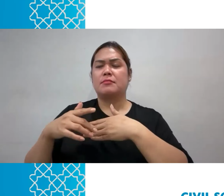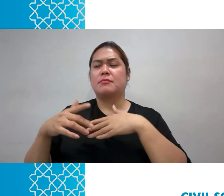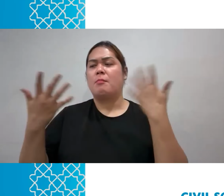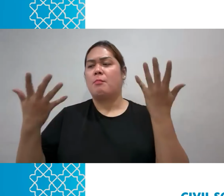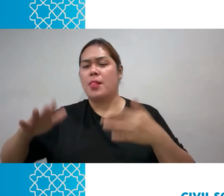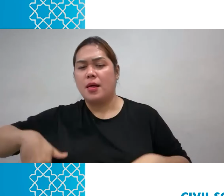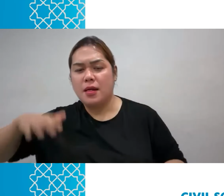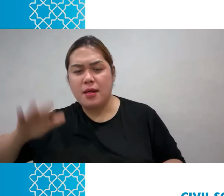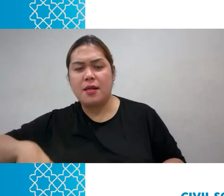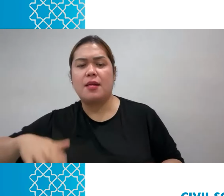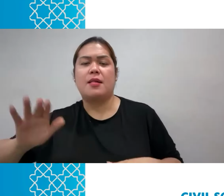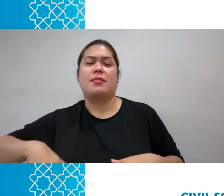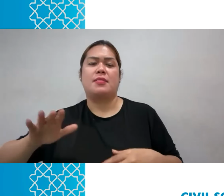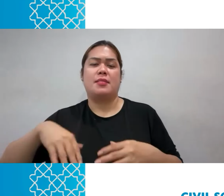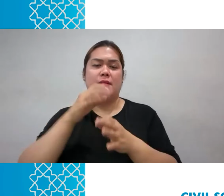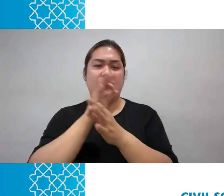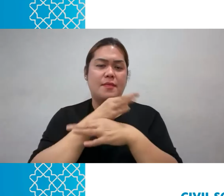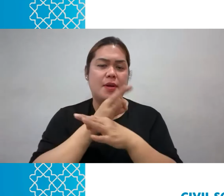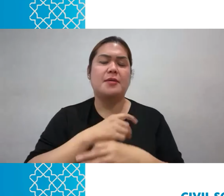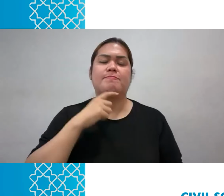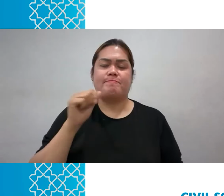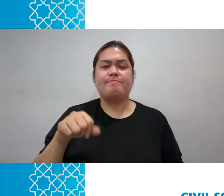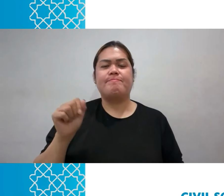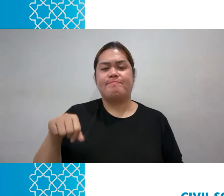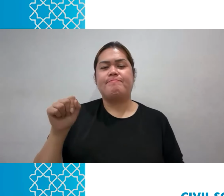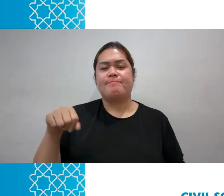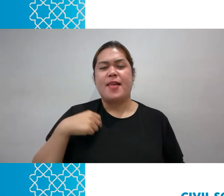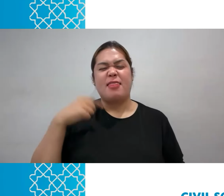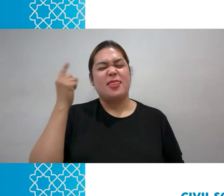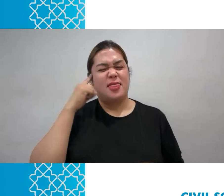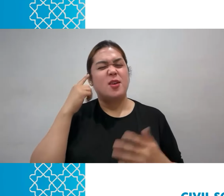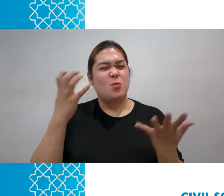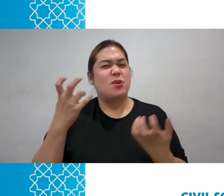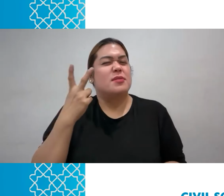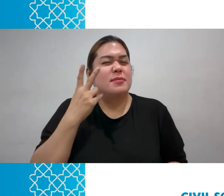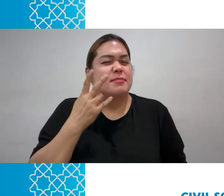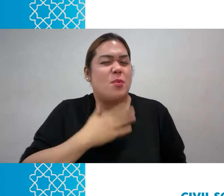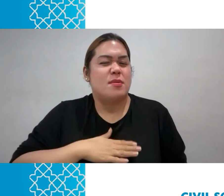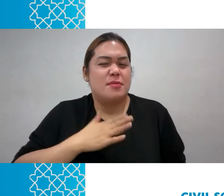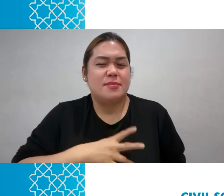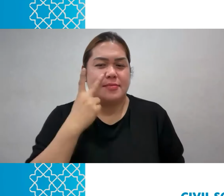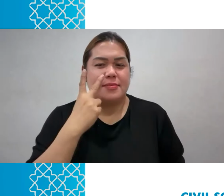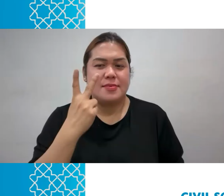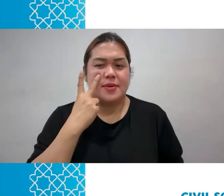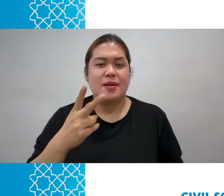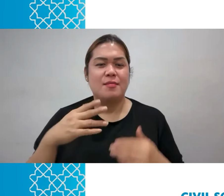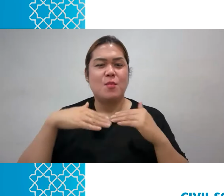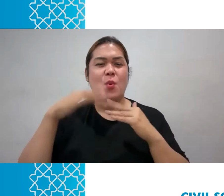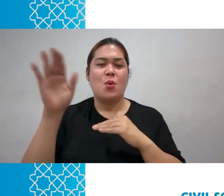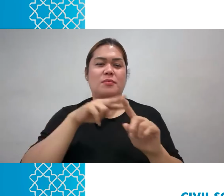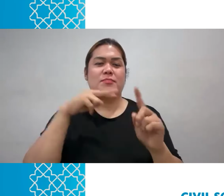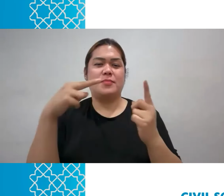So yes, I think I want to hear more about the perspective of this statement from the